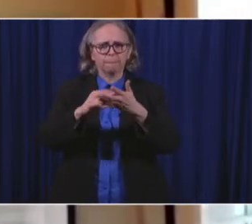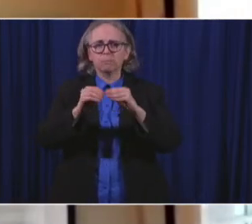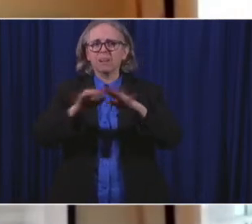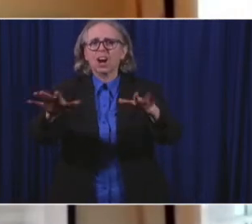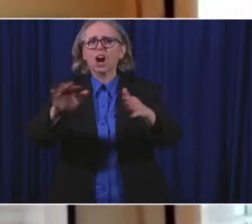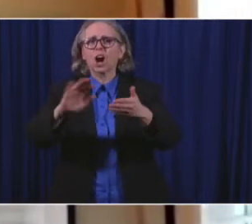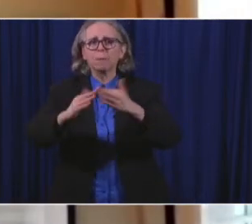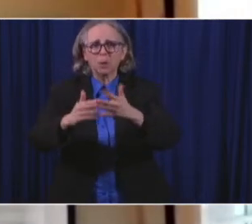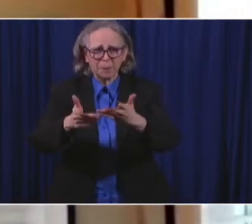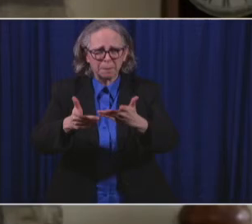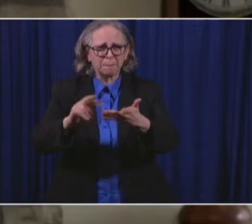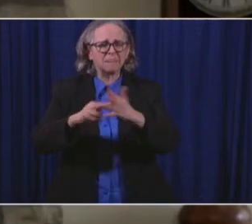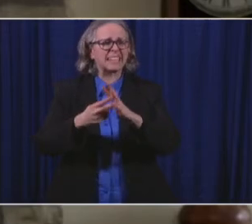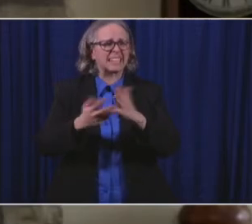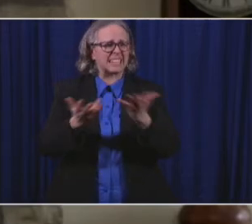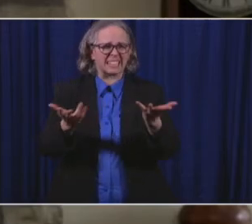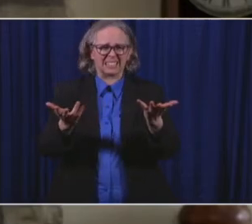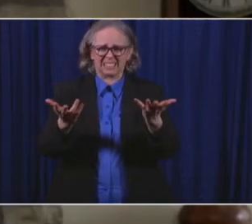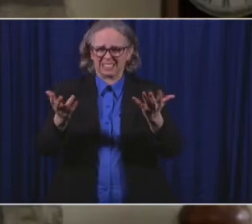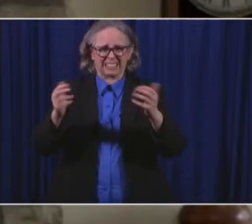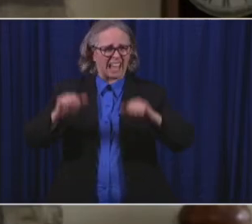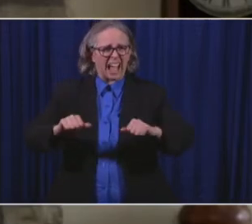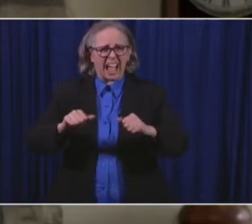the COVID storm.